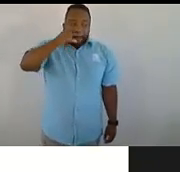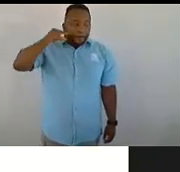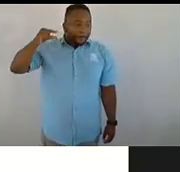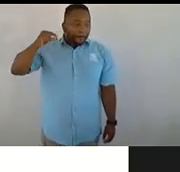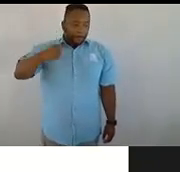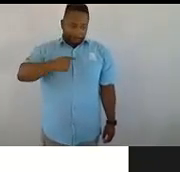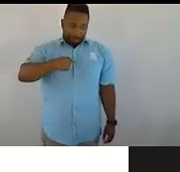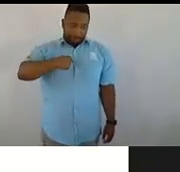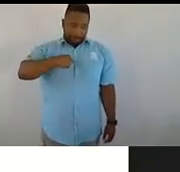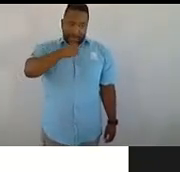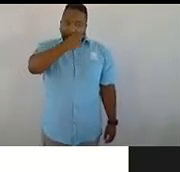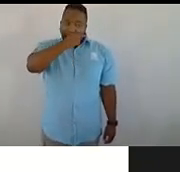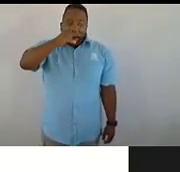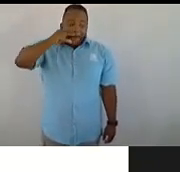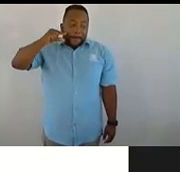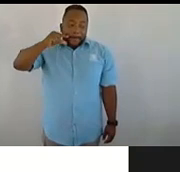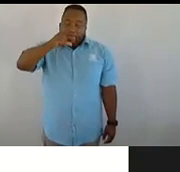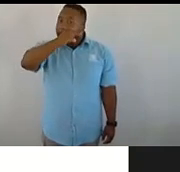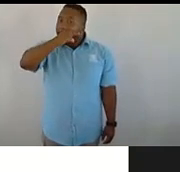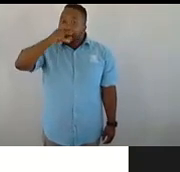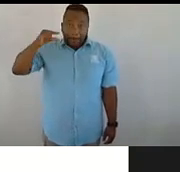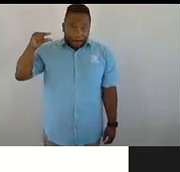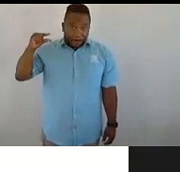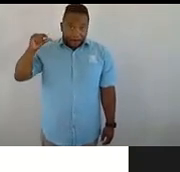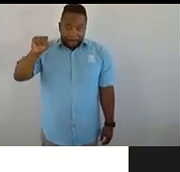Just hang on, just hang on. Don't copy him